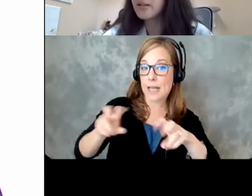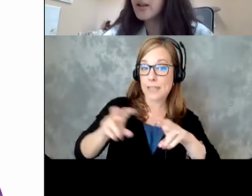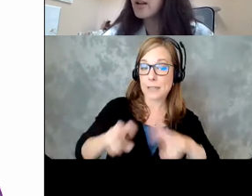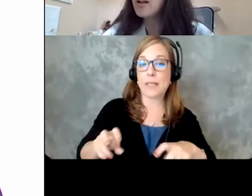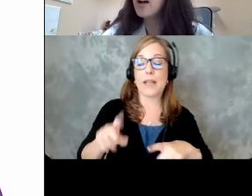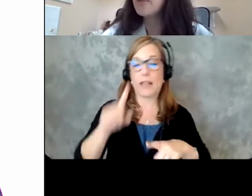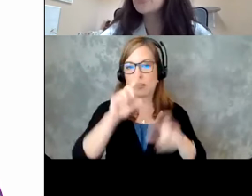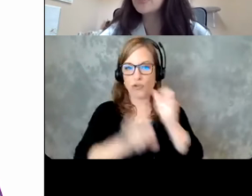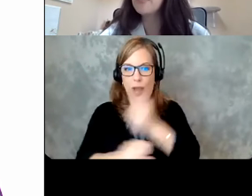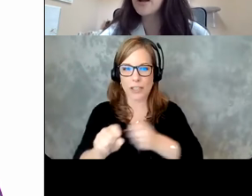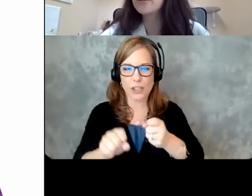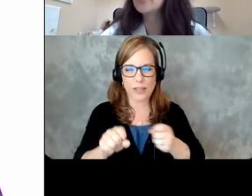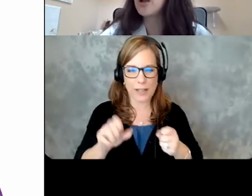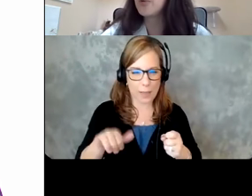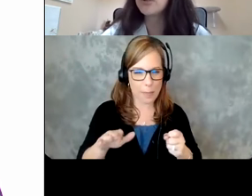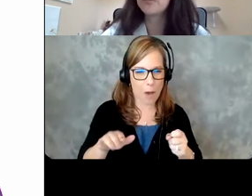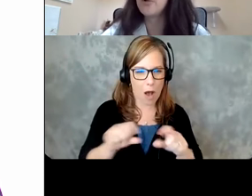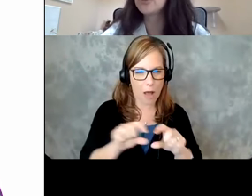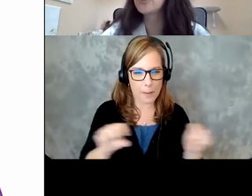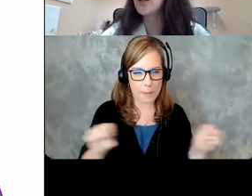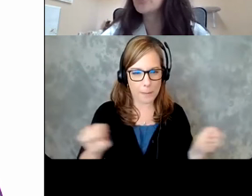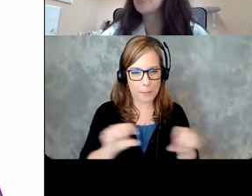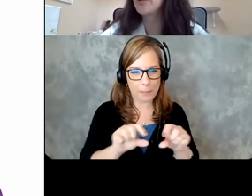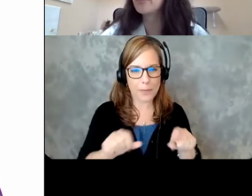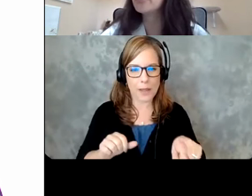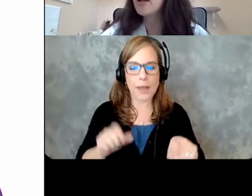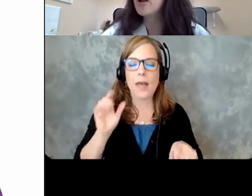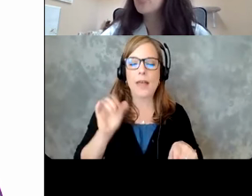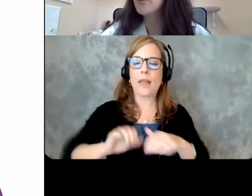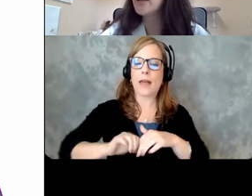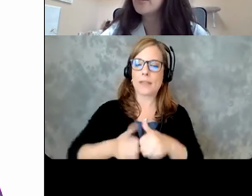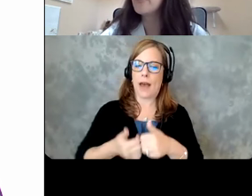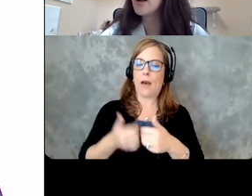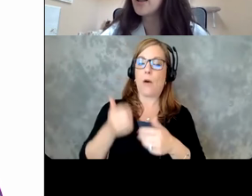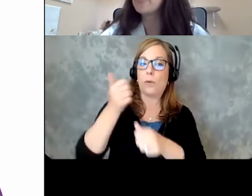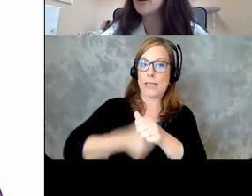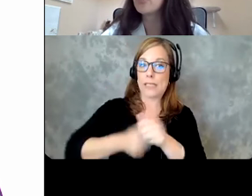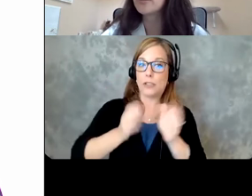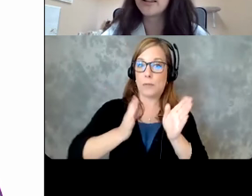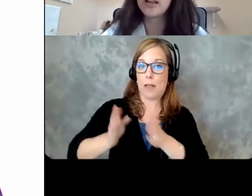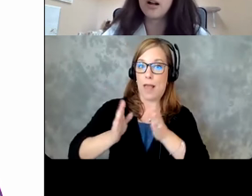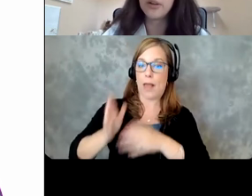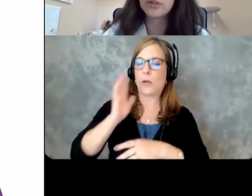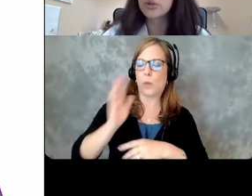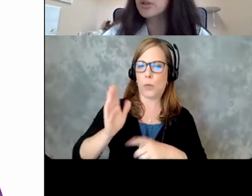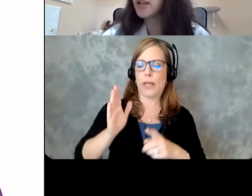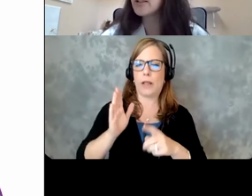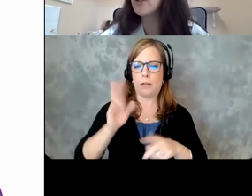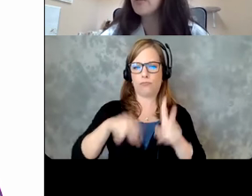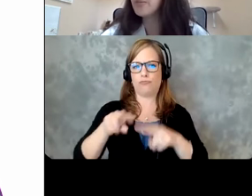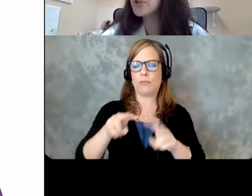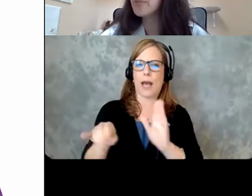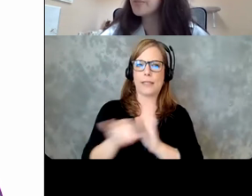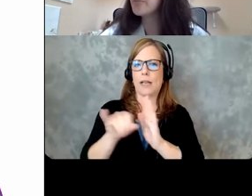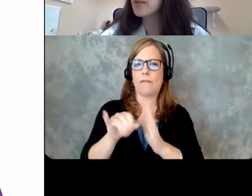the bottom here, is really the mechanism by which each of the plans will identify and prioritize the health and